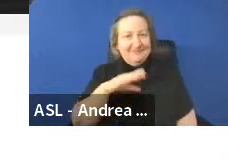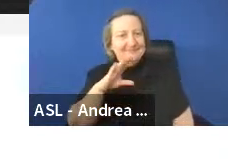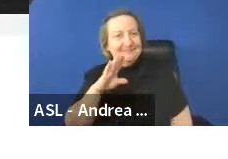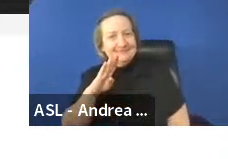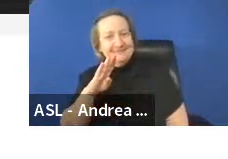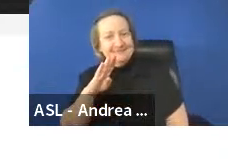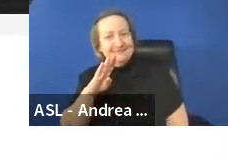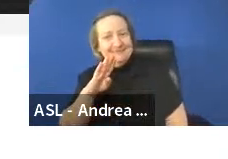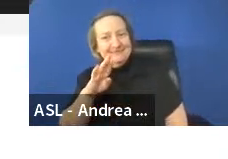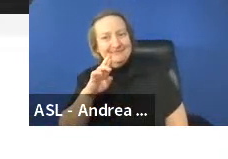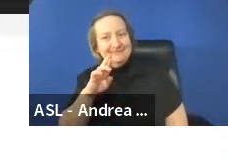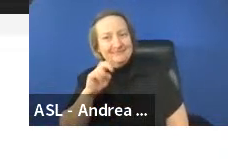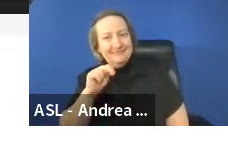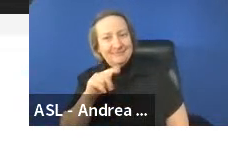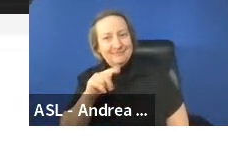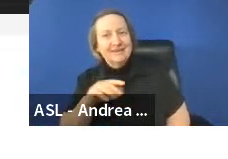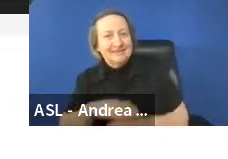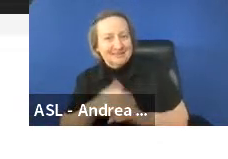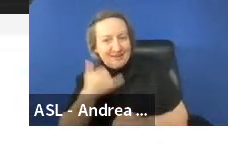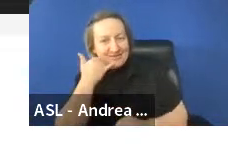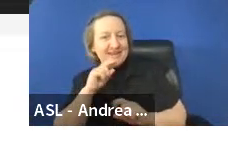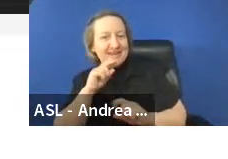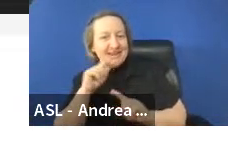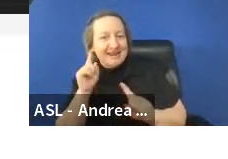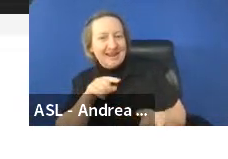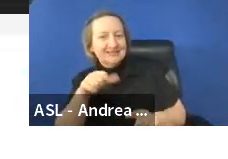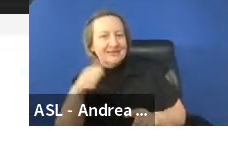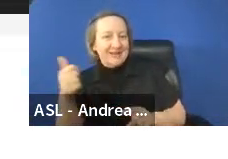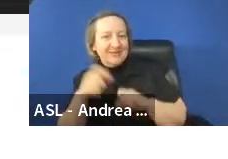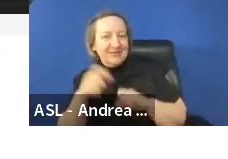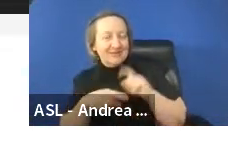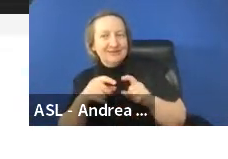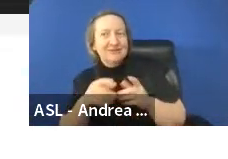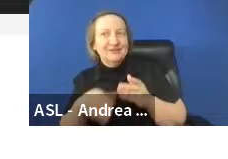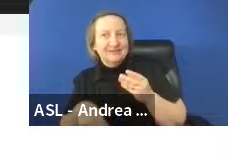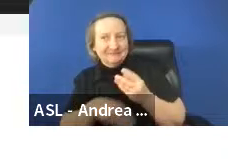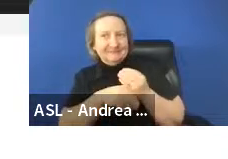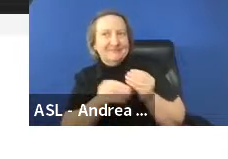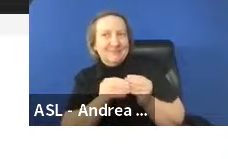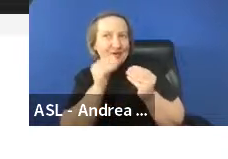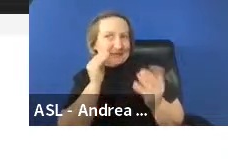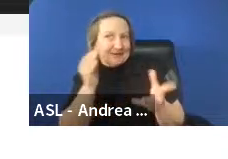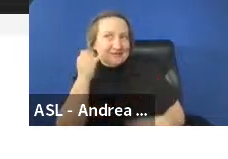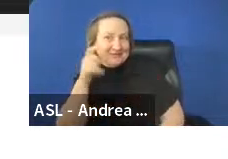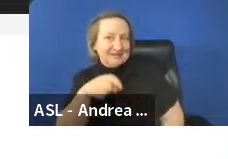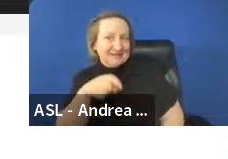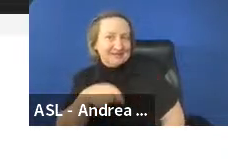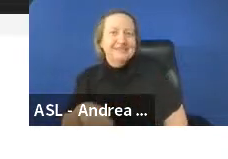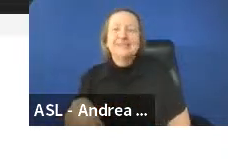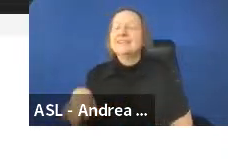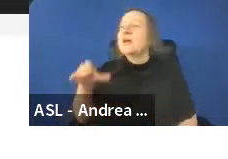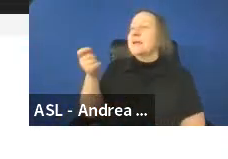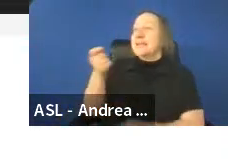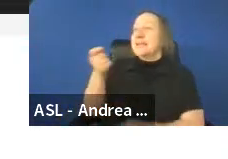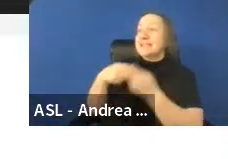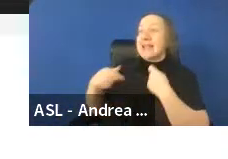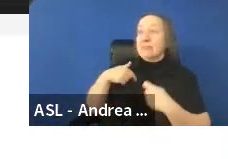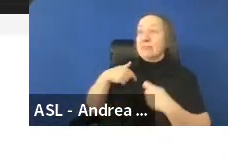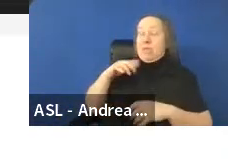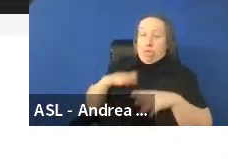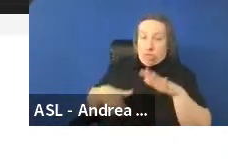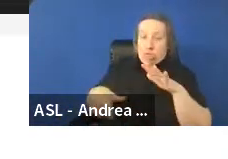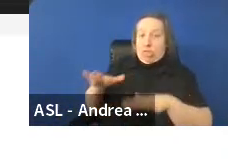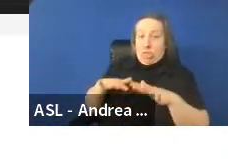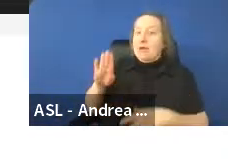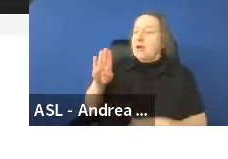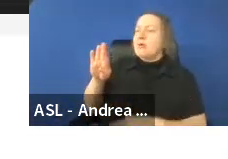to answer additional questions or provide additional insights if you need for him to. So instead of me stumbling through it, Brad, why don't